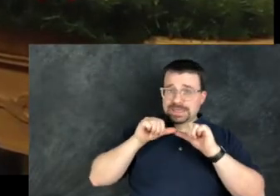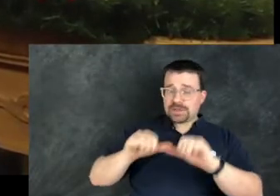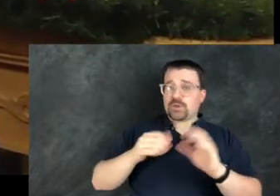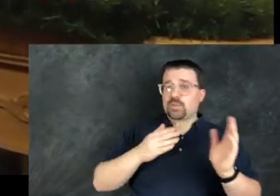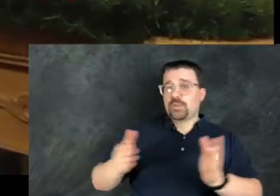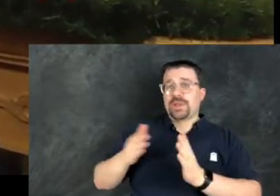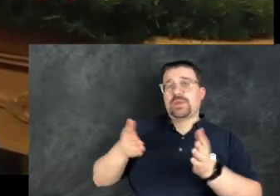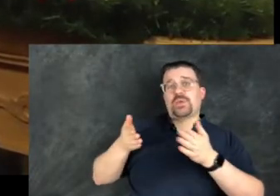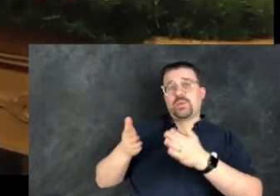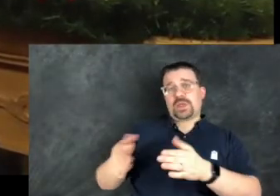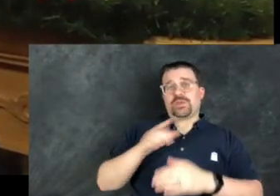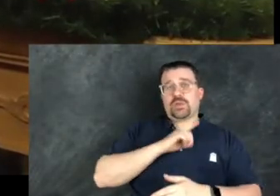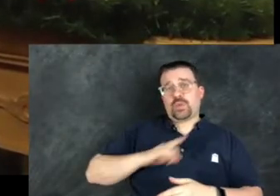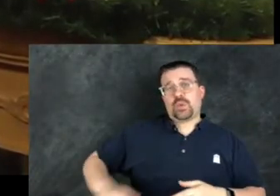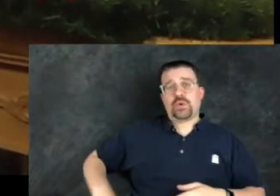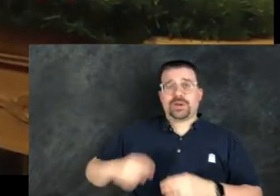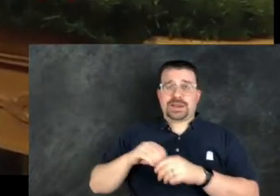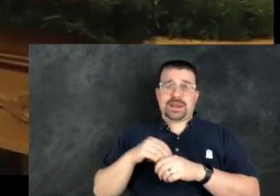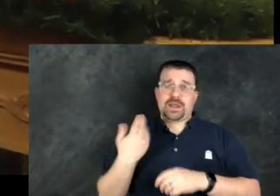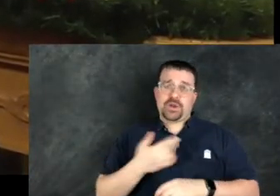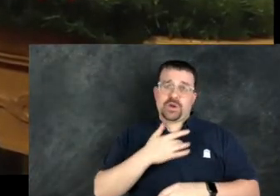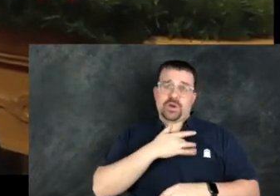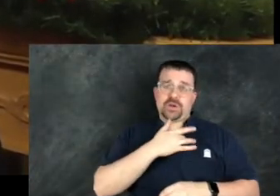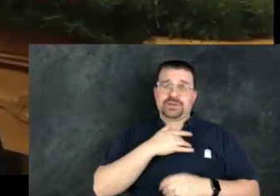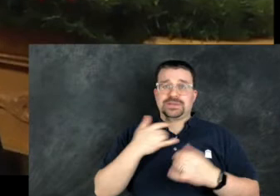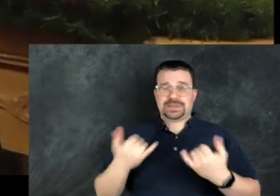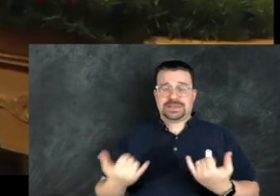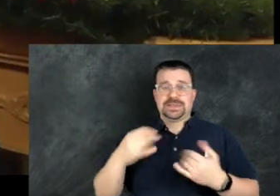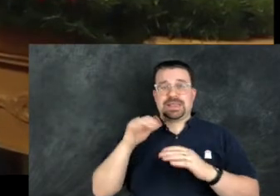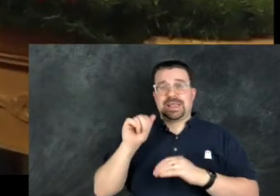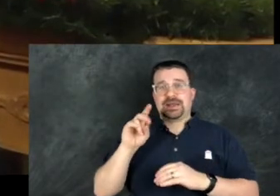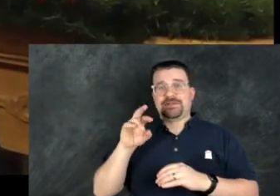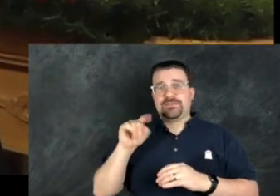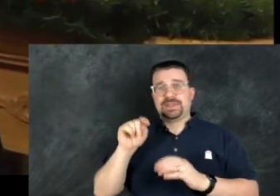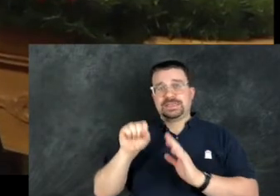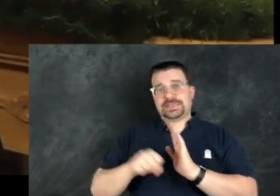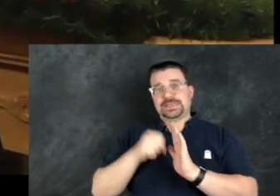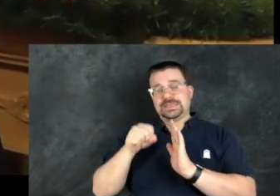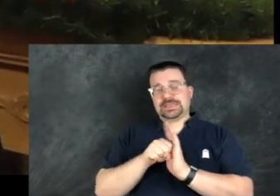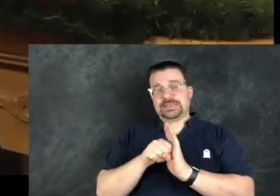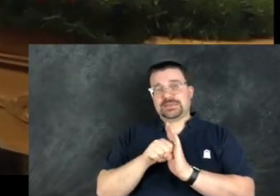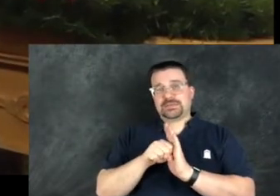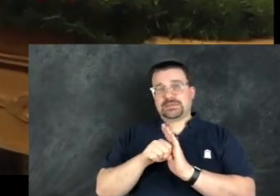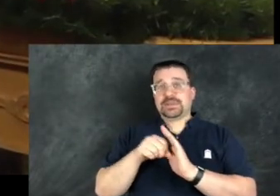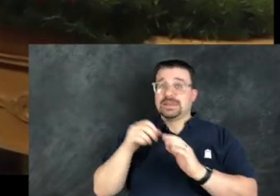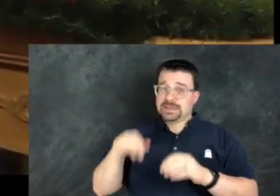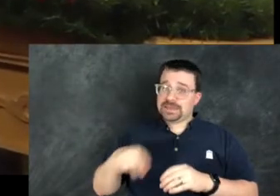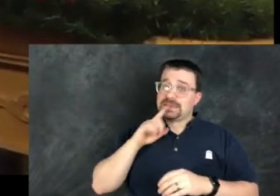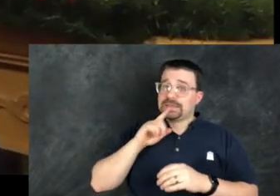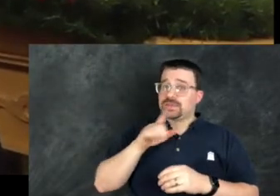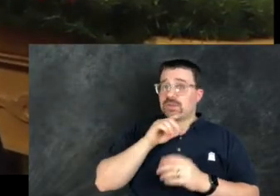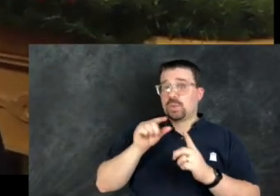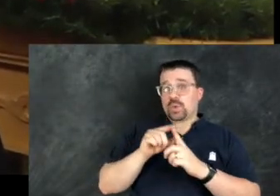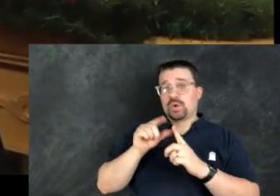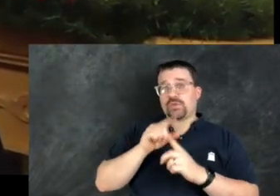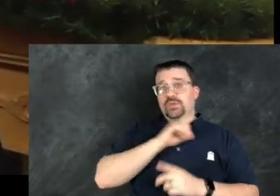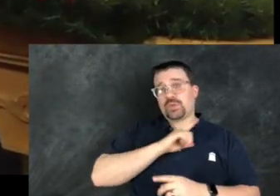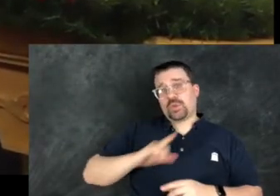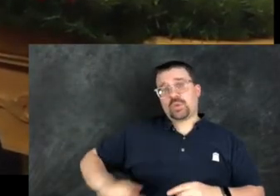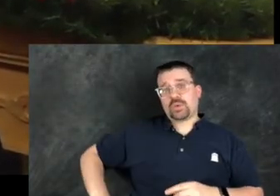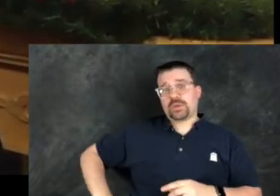prepare the way of the Lord in our hearts this Advent season. This is the word of the